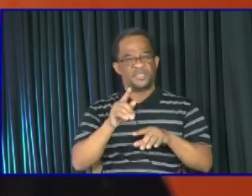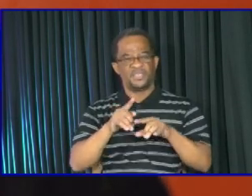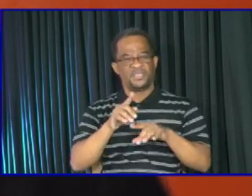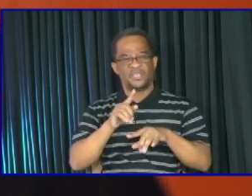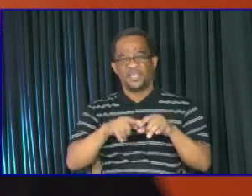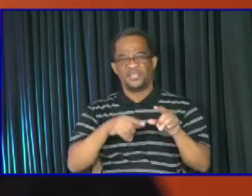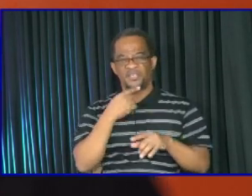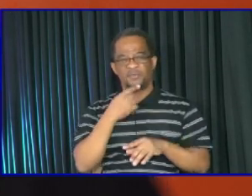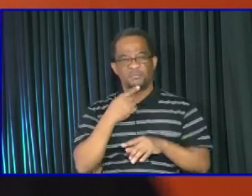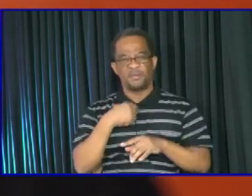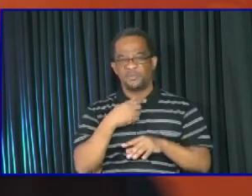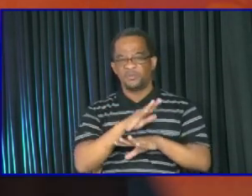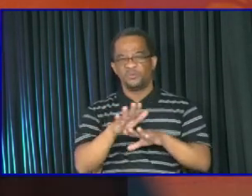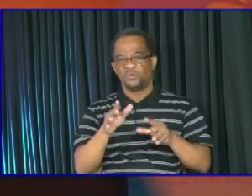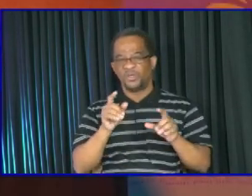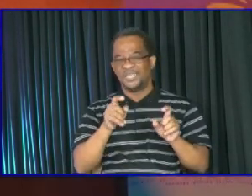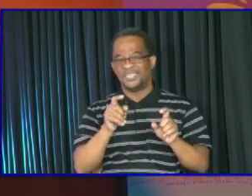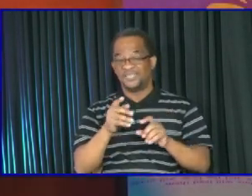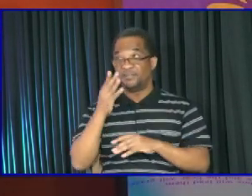love?